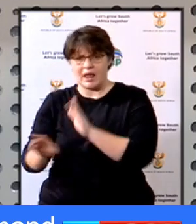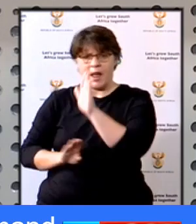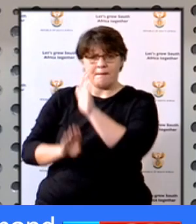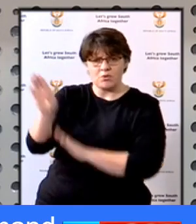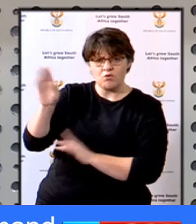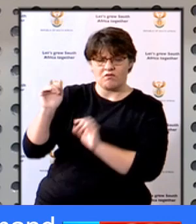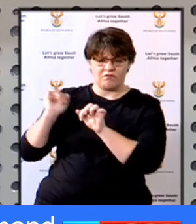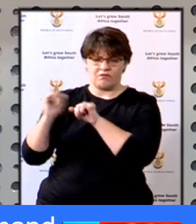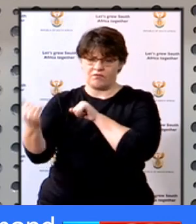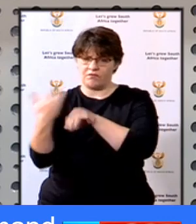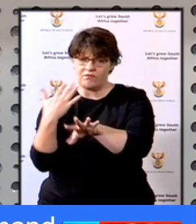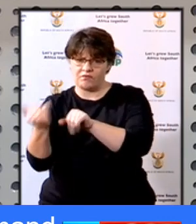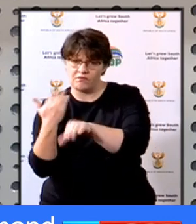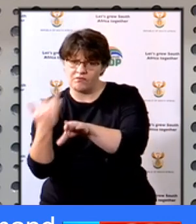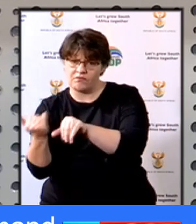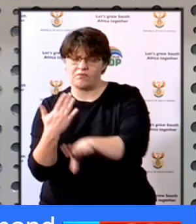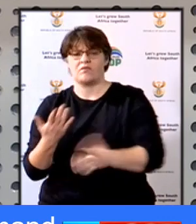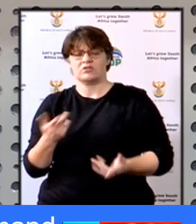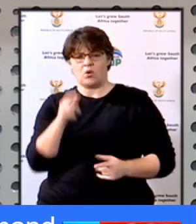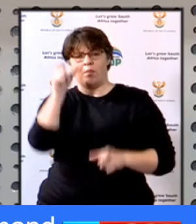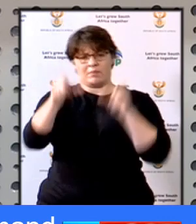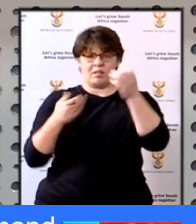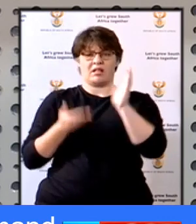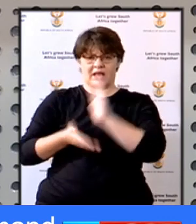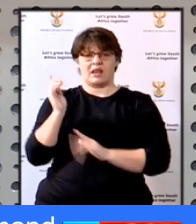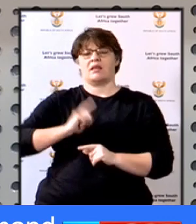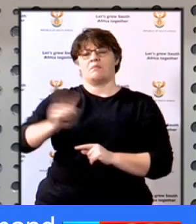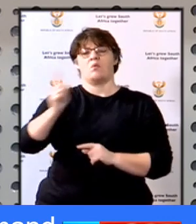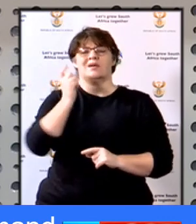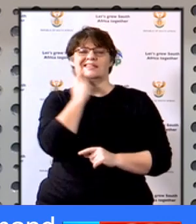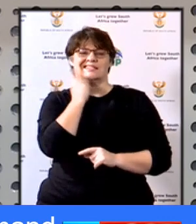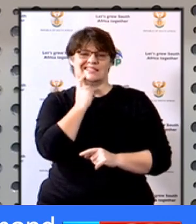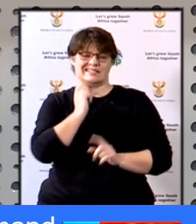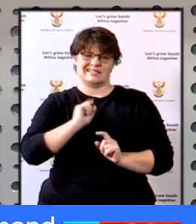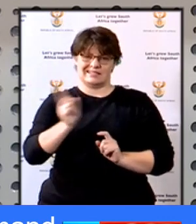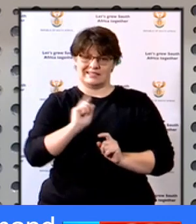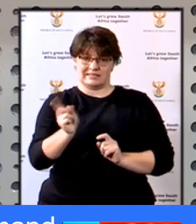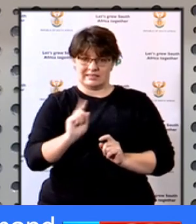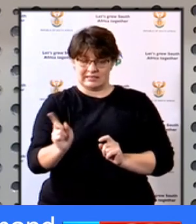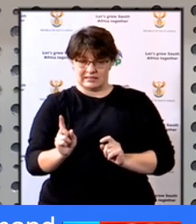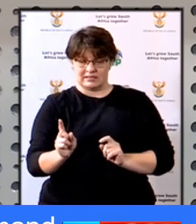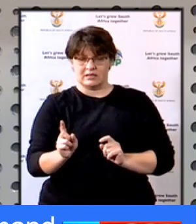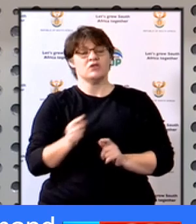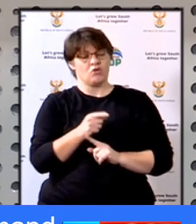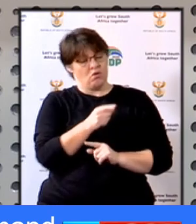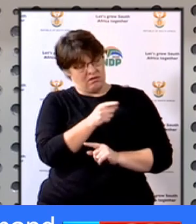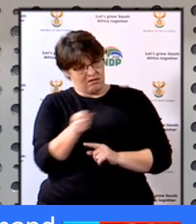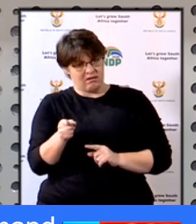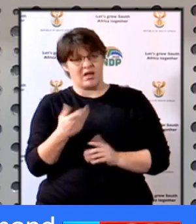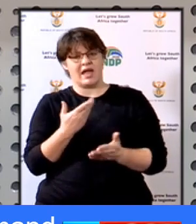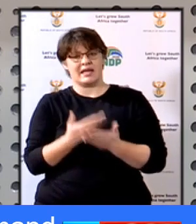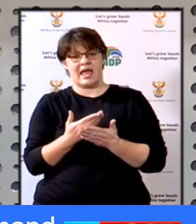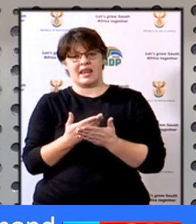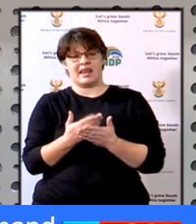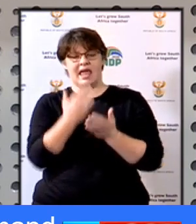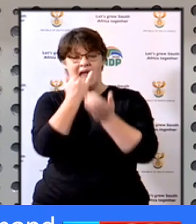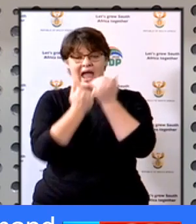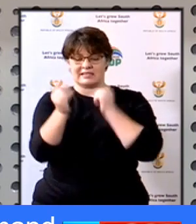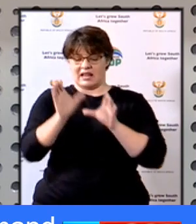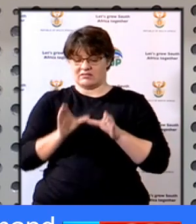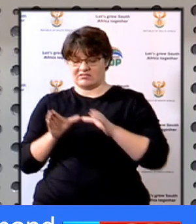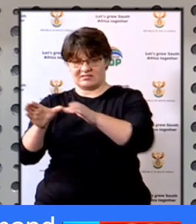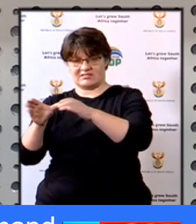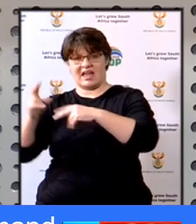the flow so that patients could go through more easily, and expand the isolation